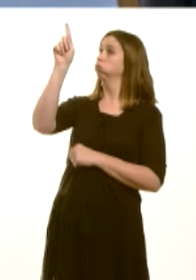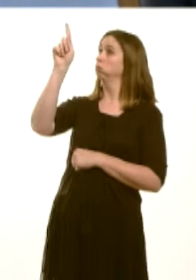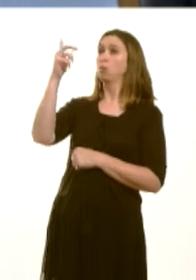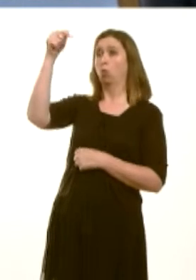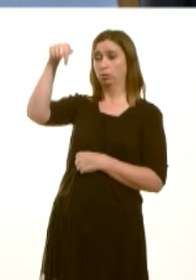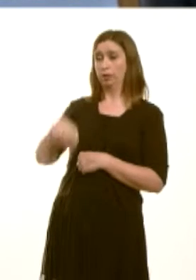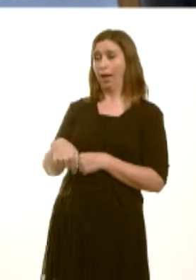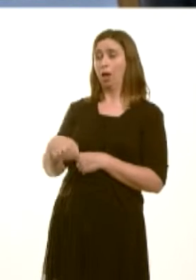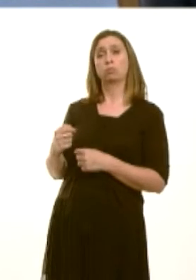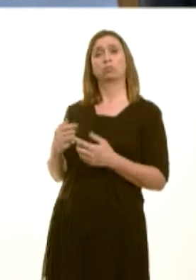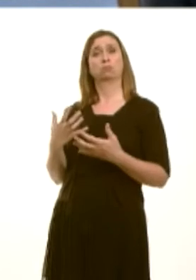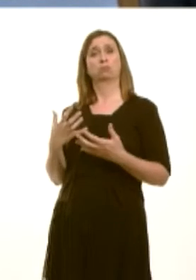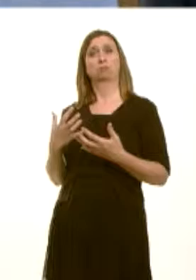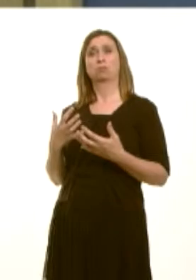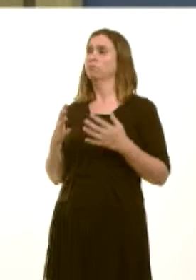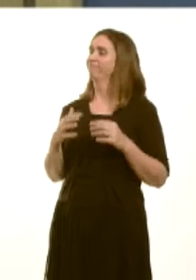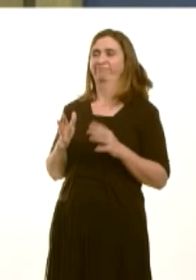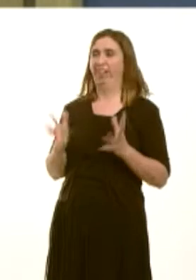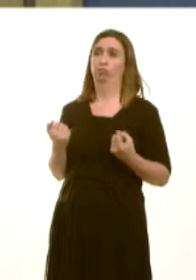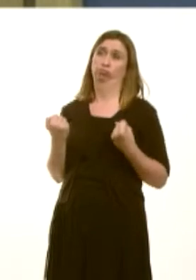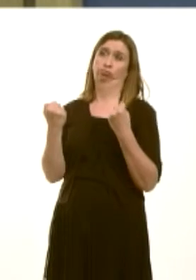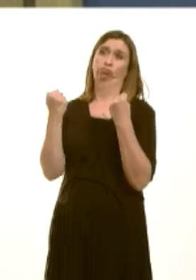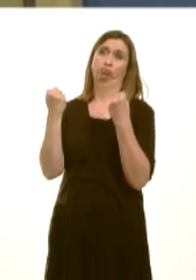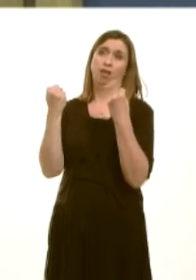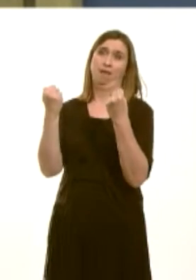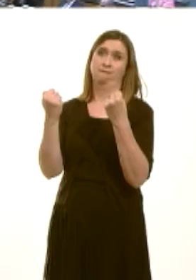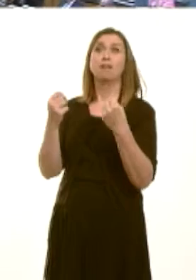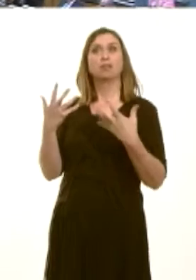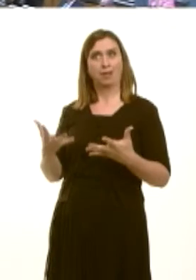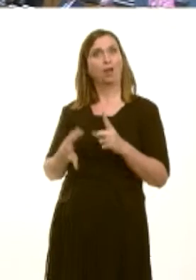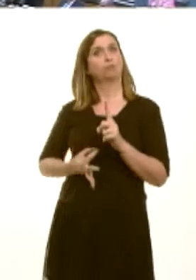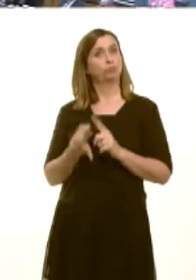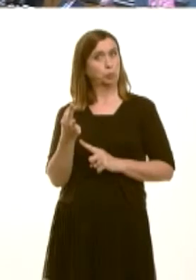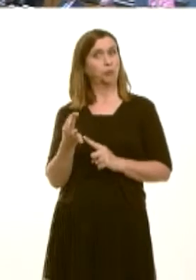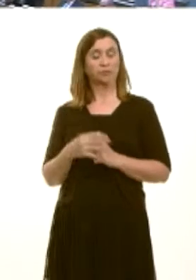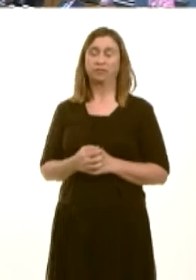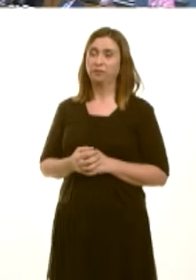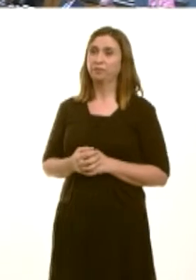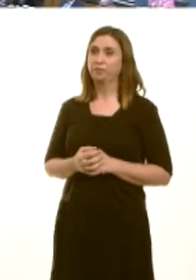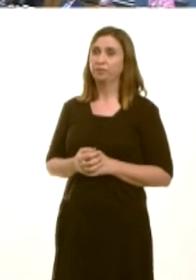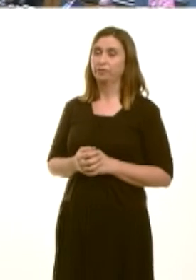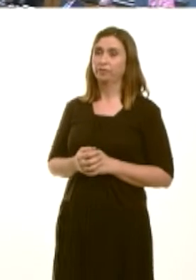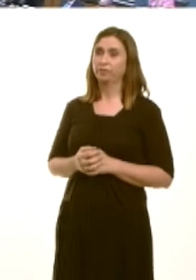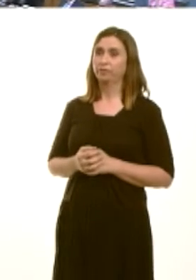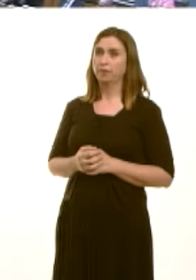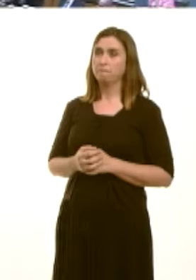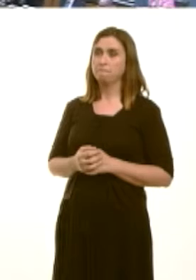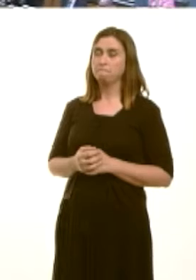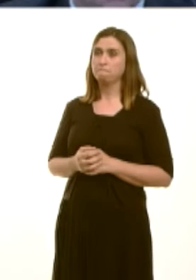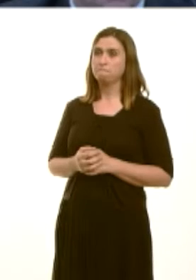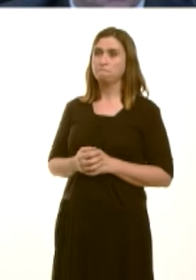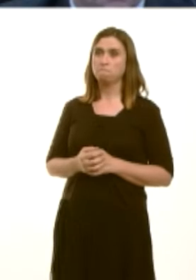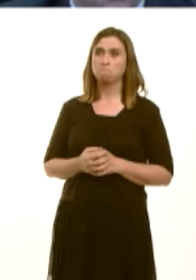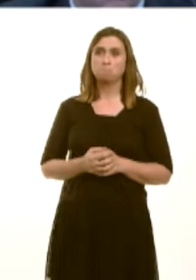few opportunities to do so at least, then things have certainly improved. Thank you, Presiding Officer. First Minister, I'm happy to accept the